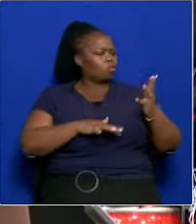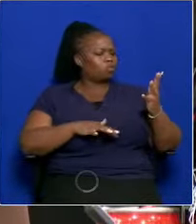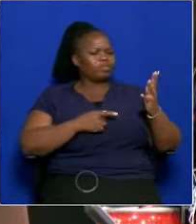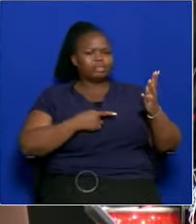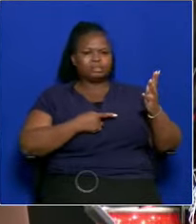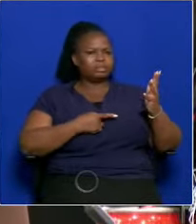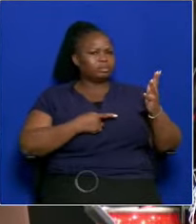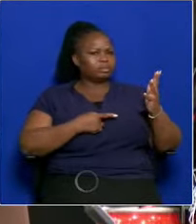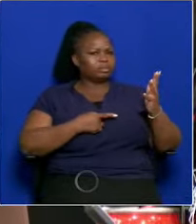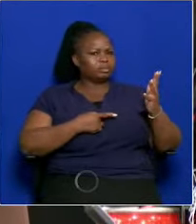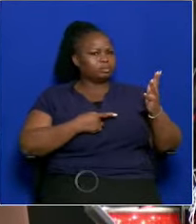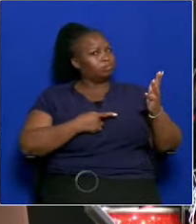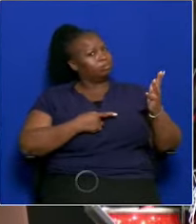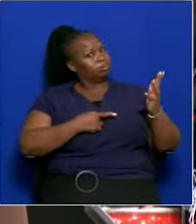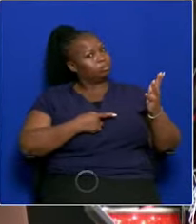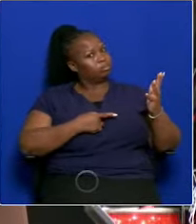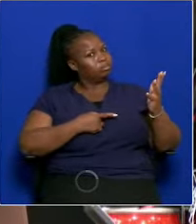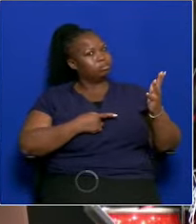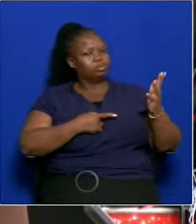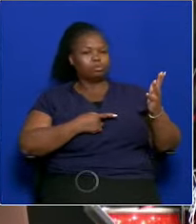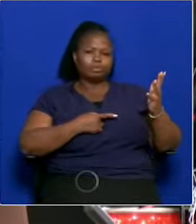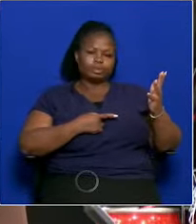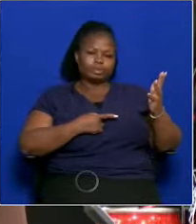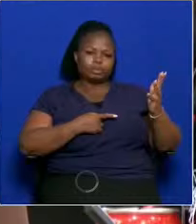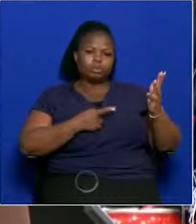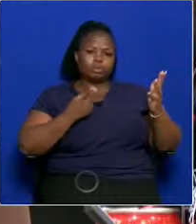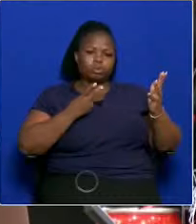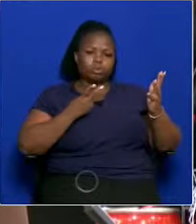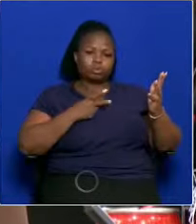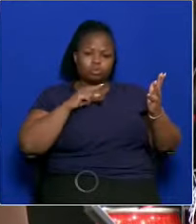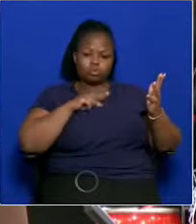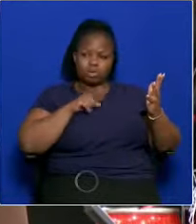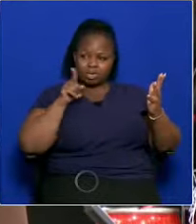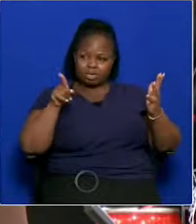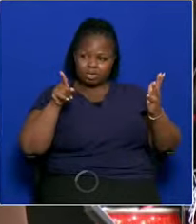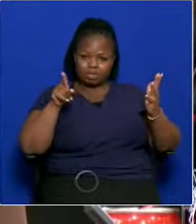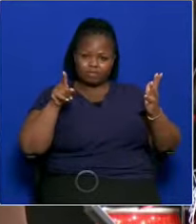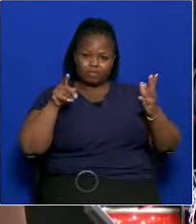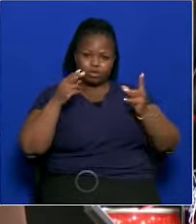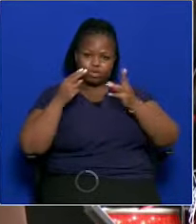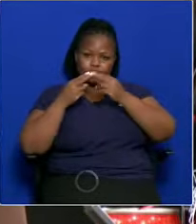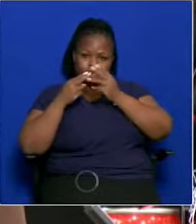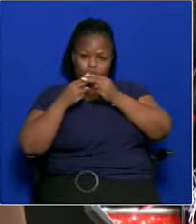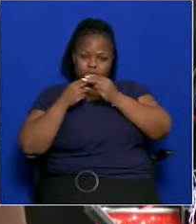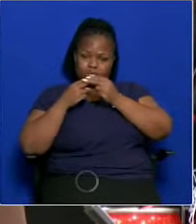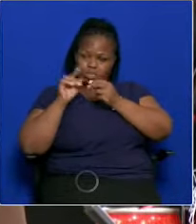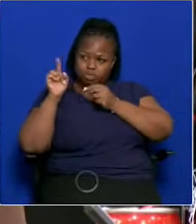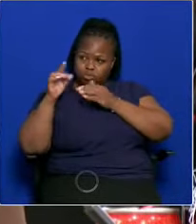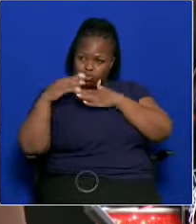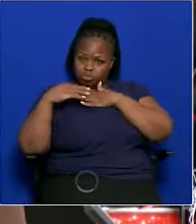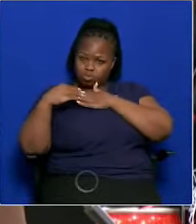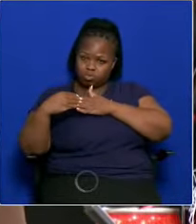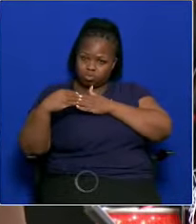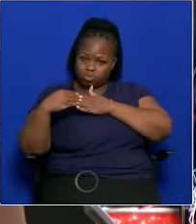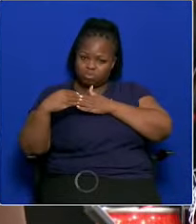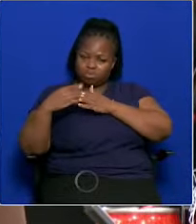particularly by a component that you head, but not talk to you about this. What's your